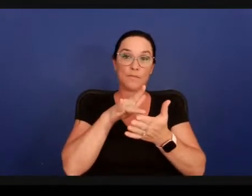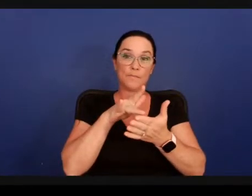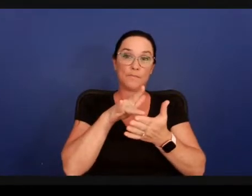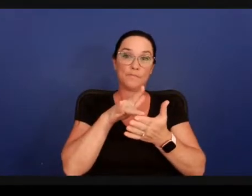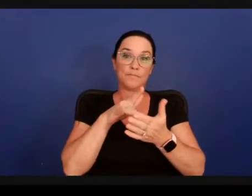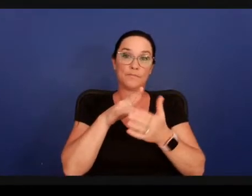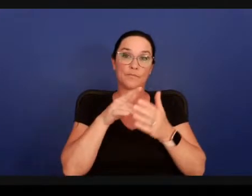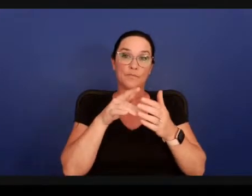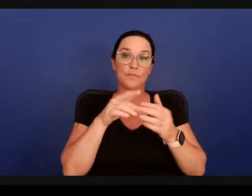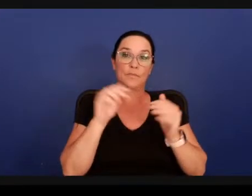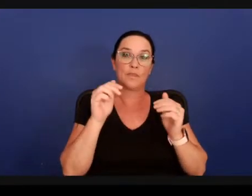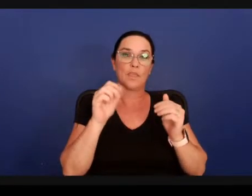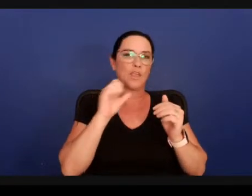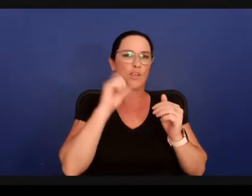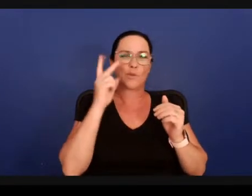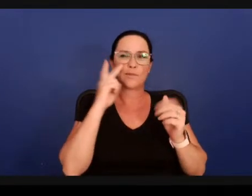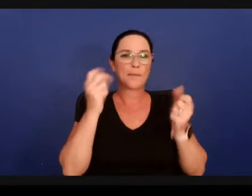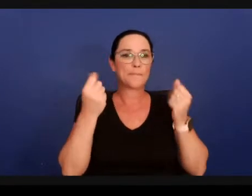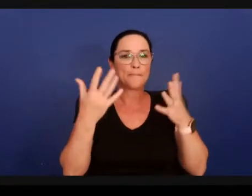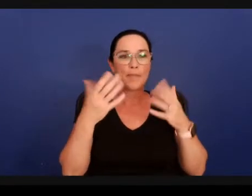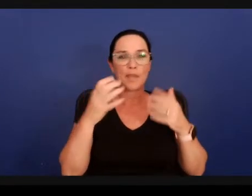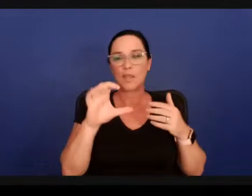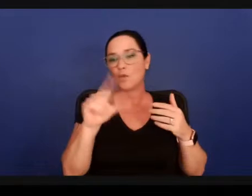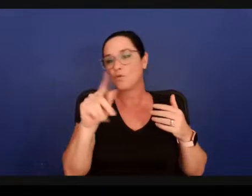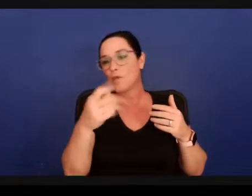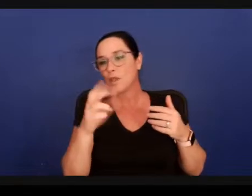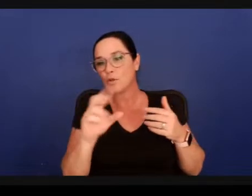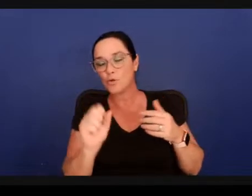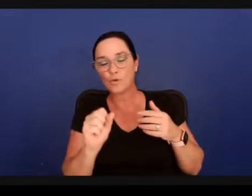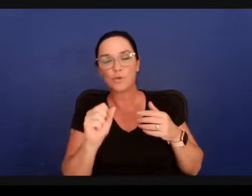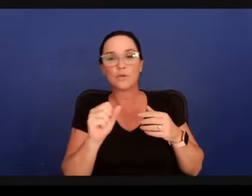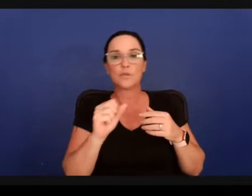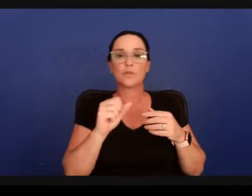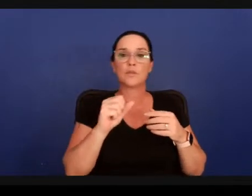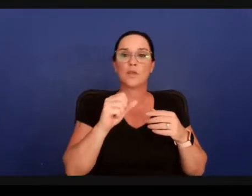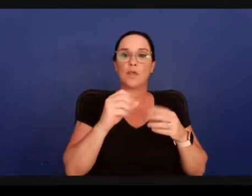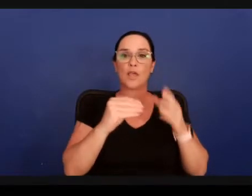of pit craters, lack of many eruptions through here, right? That kind of thing.